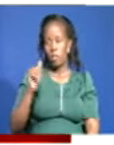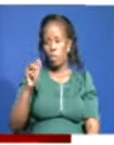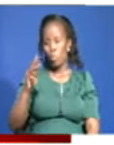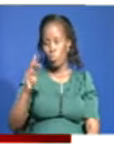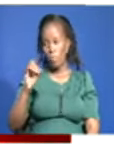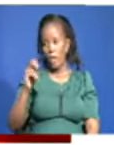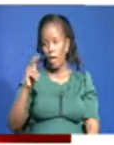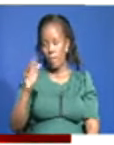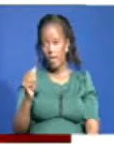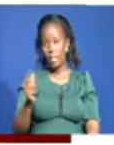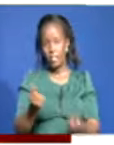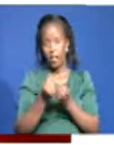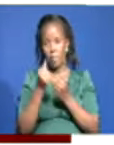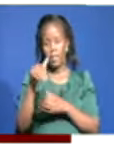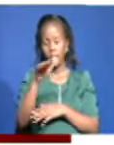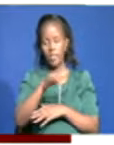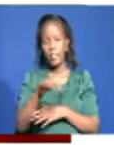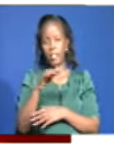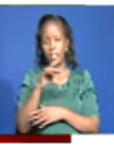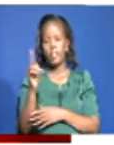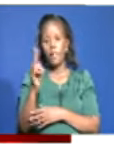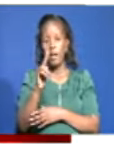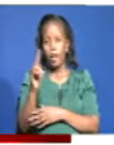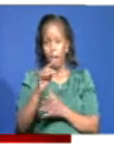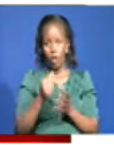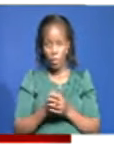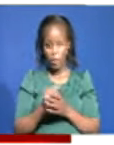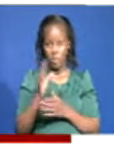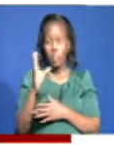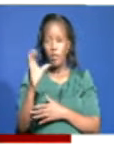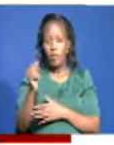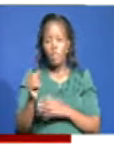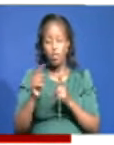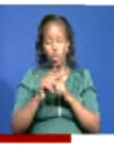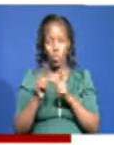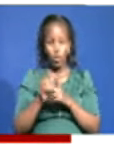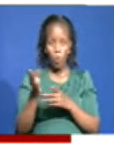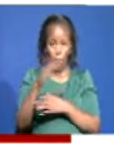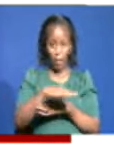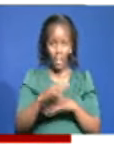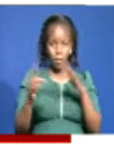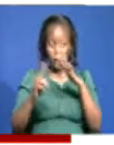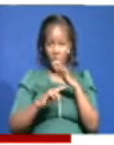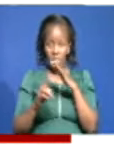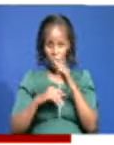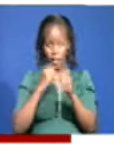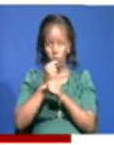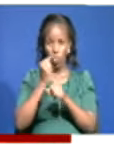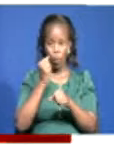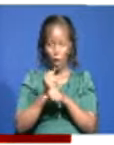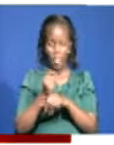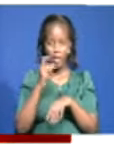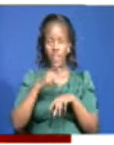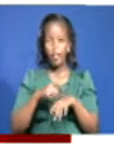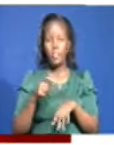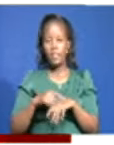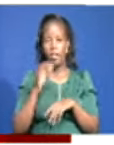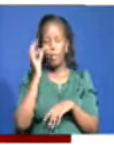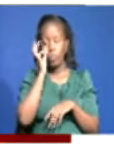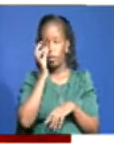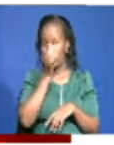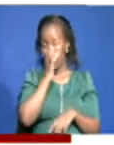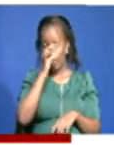National Library in Nairobi. Namwamba is making a return to the ministry he served in during the Grand Coalition government